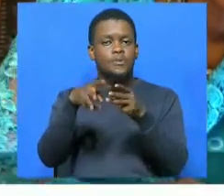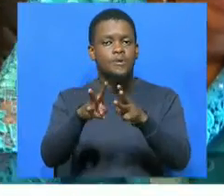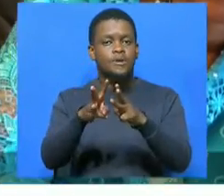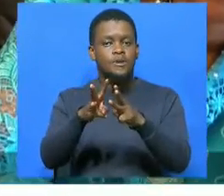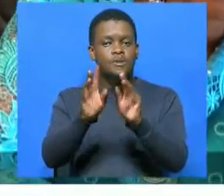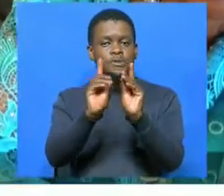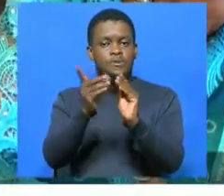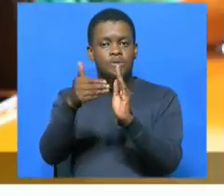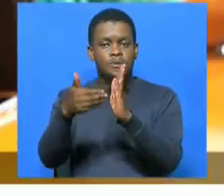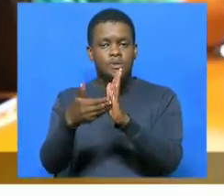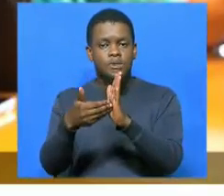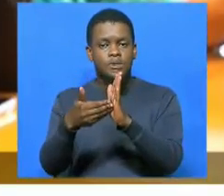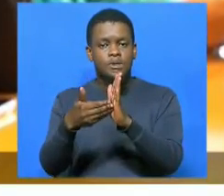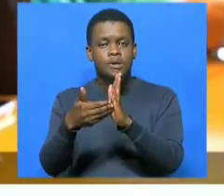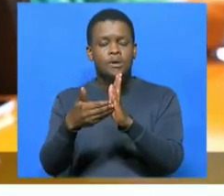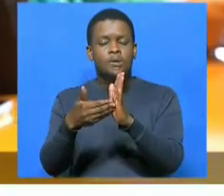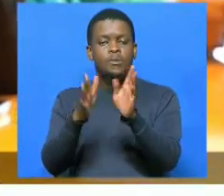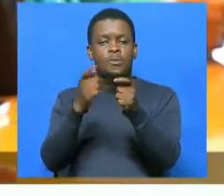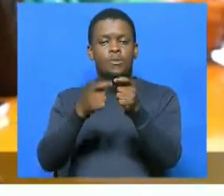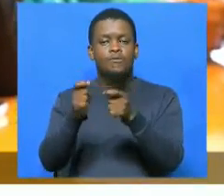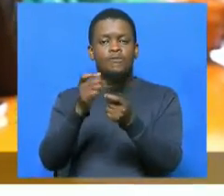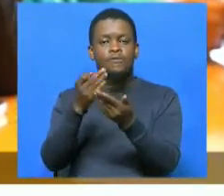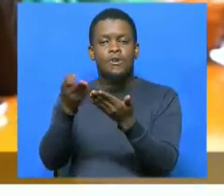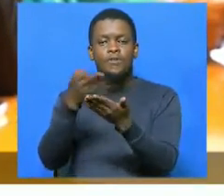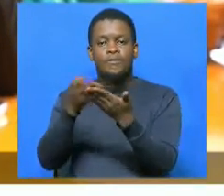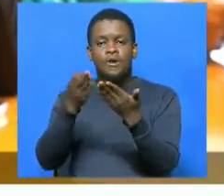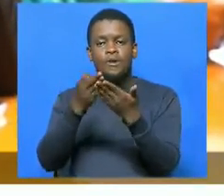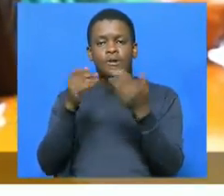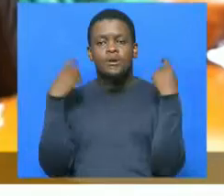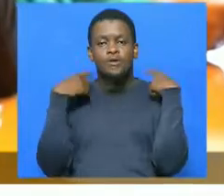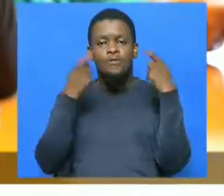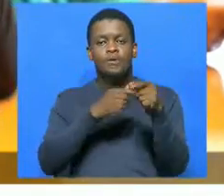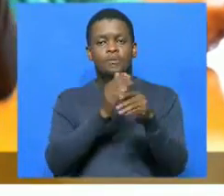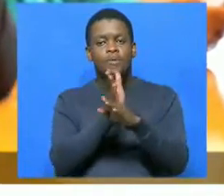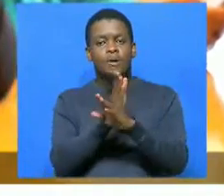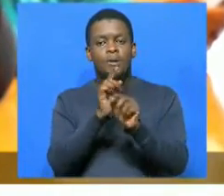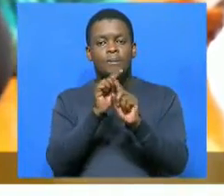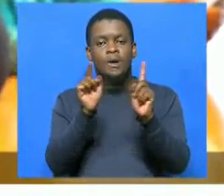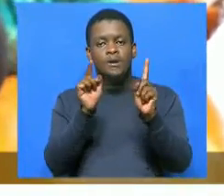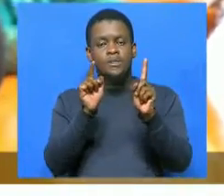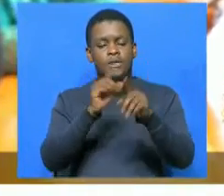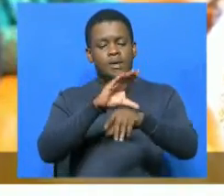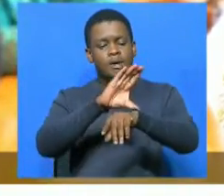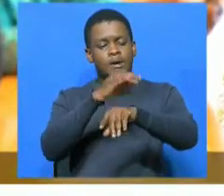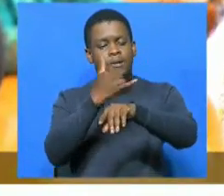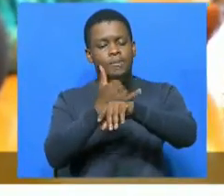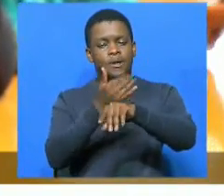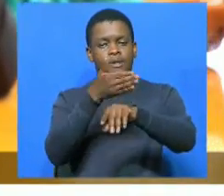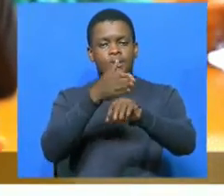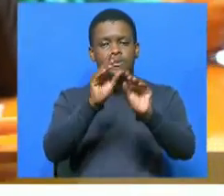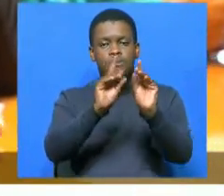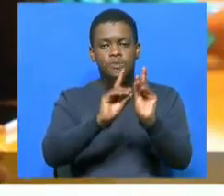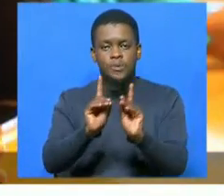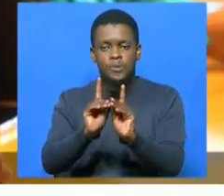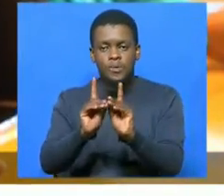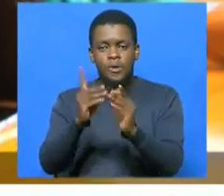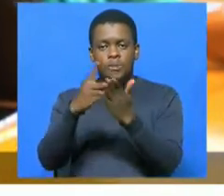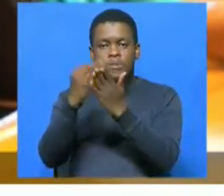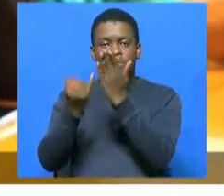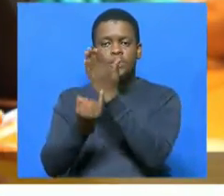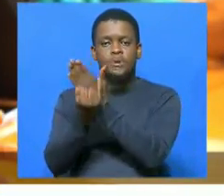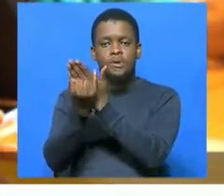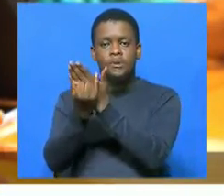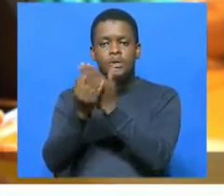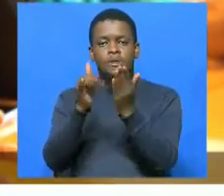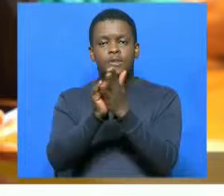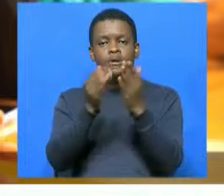public and private sector financing and infrastructure development. The company carries medium to large-scale projects that have a significant